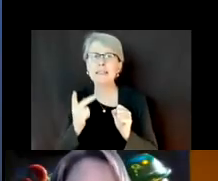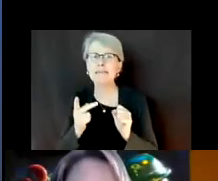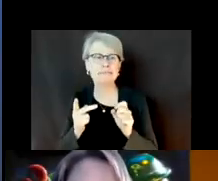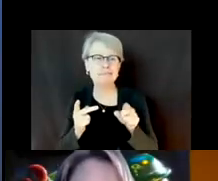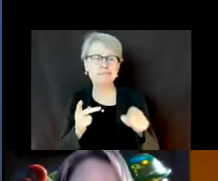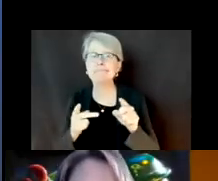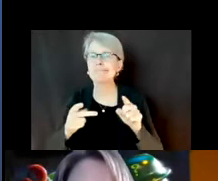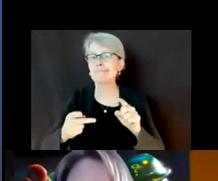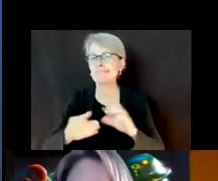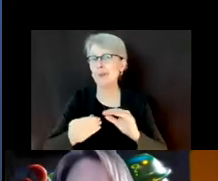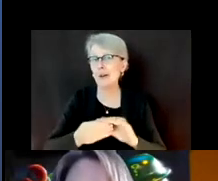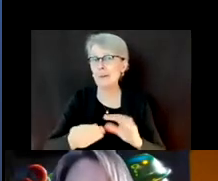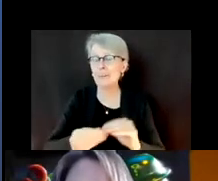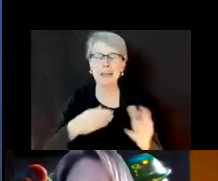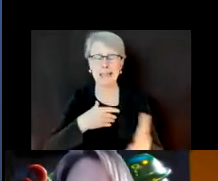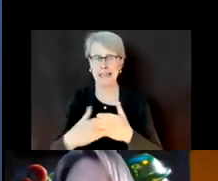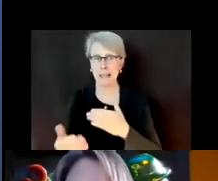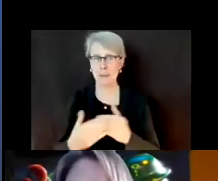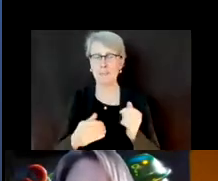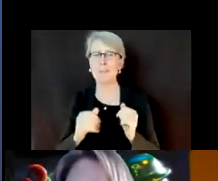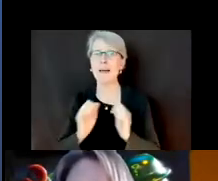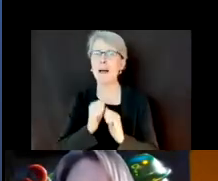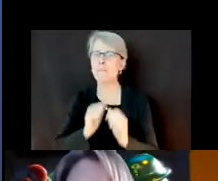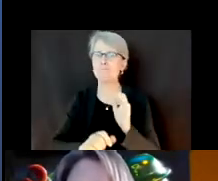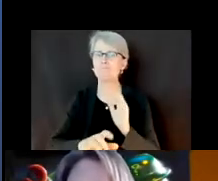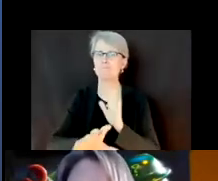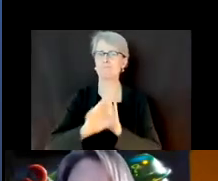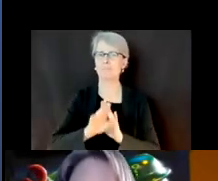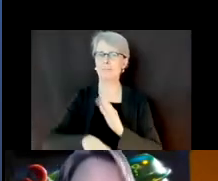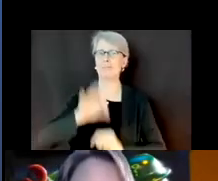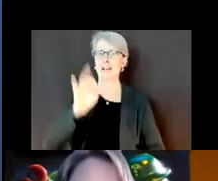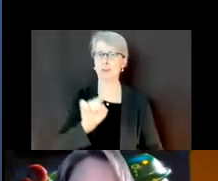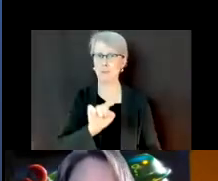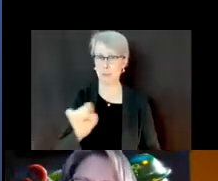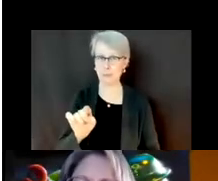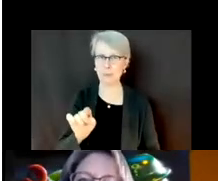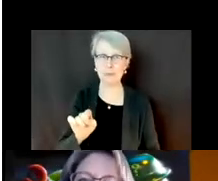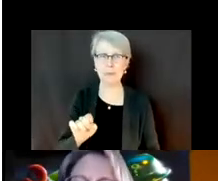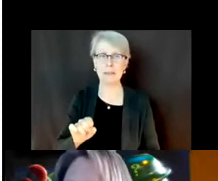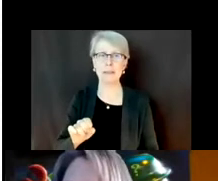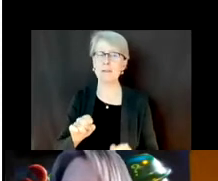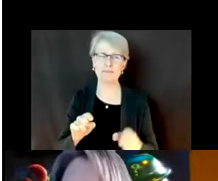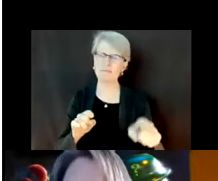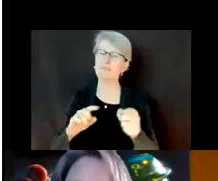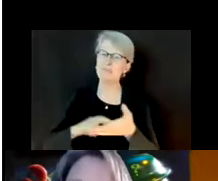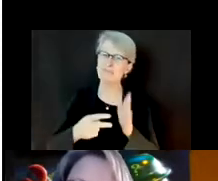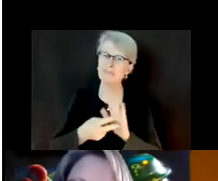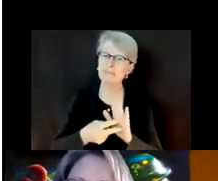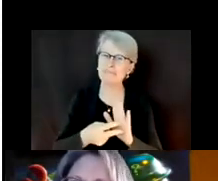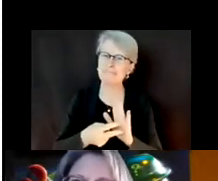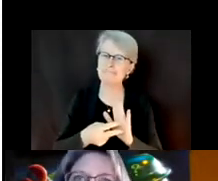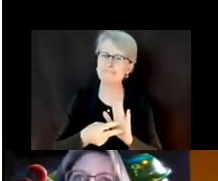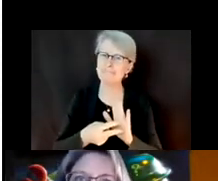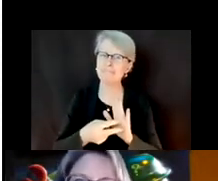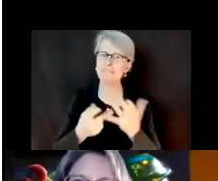Um, yeah, so when it comes to discoverability for me, I just like to sort of touch on what that is, because I think